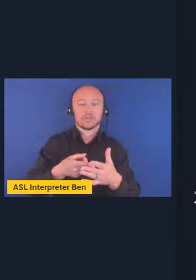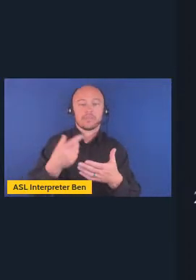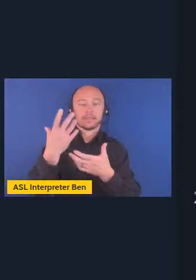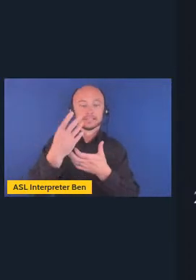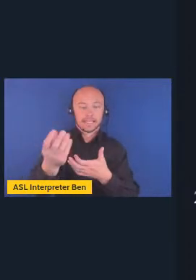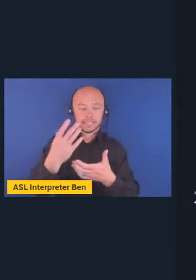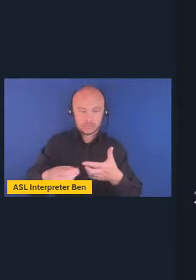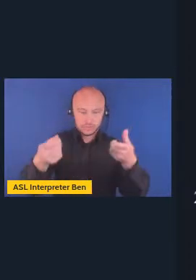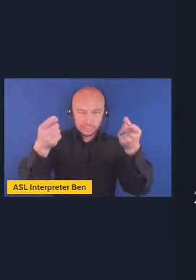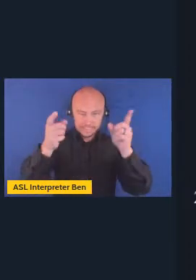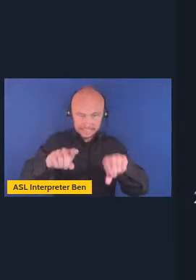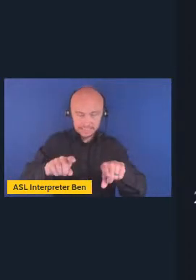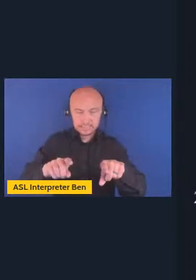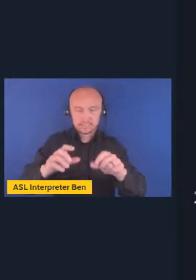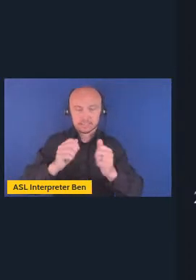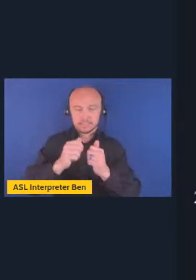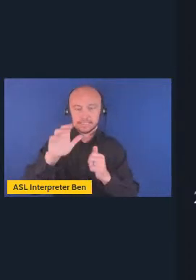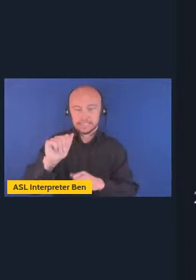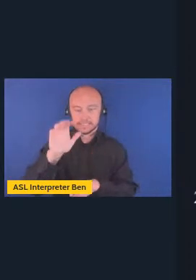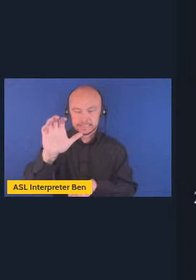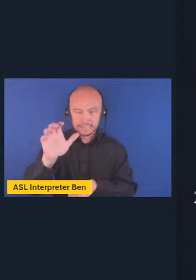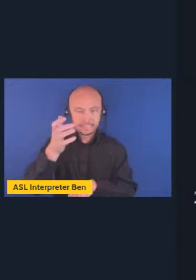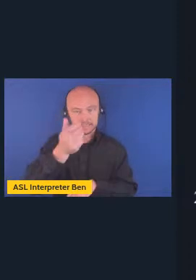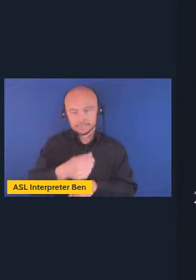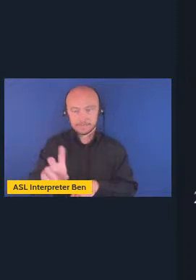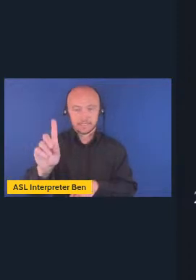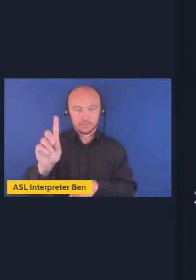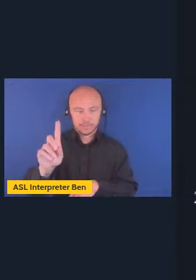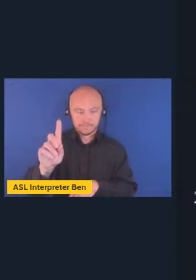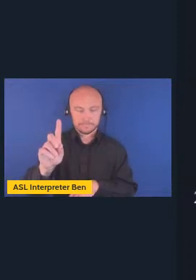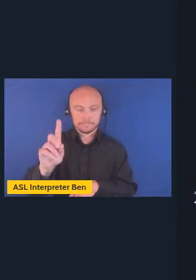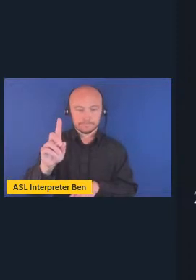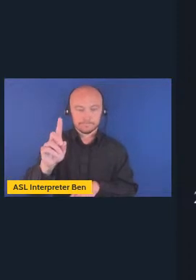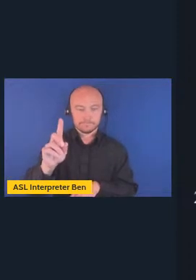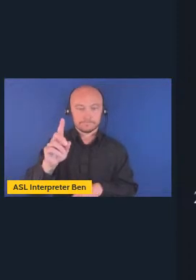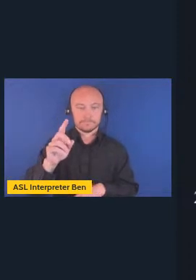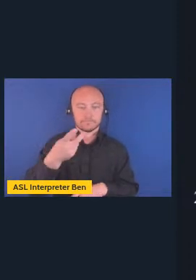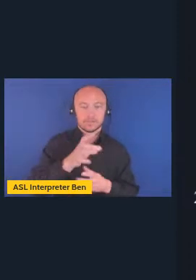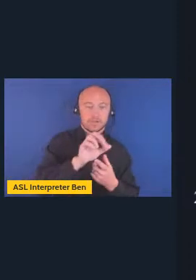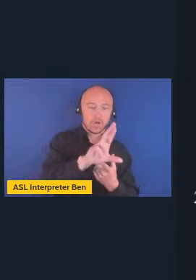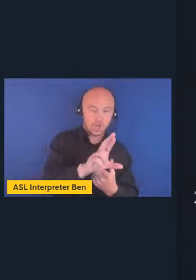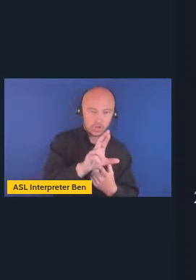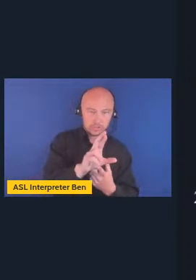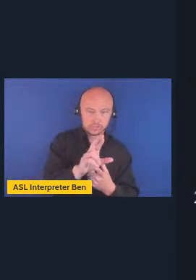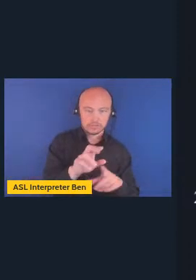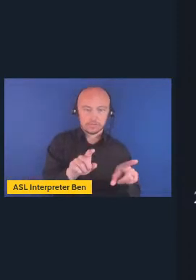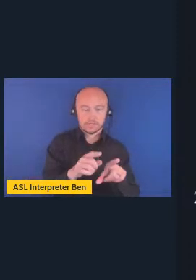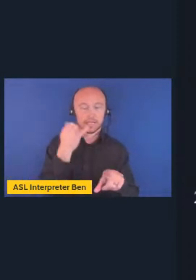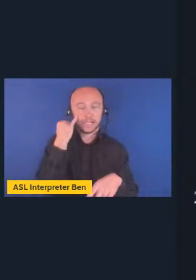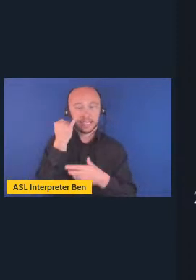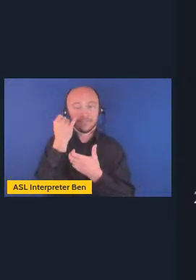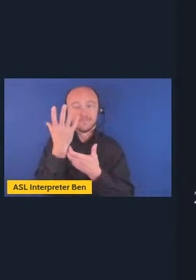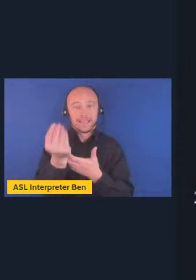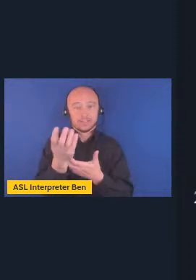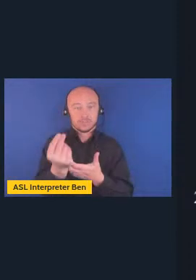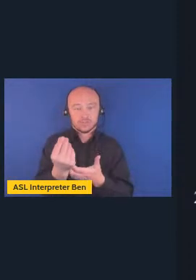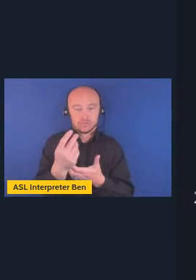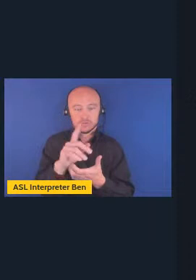instance in ECS Anywhere cluster as a external type.